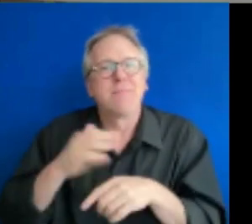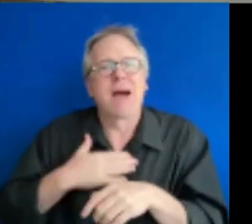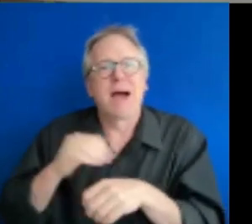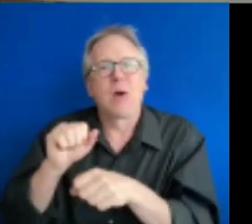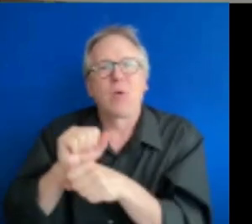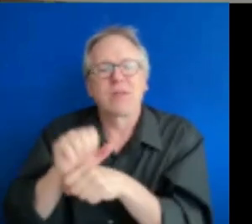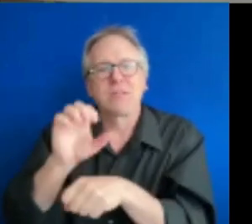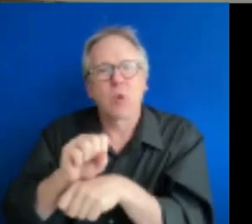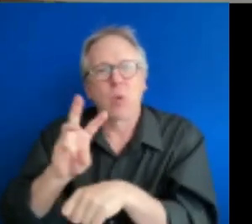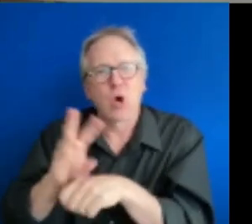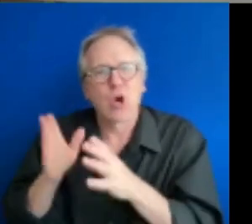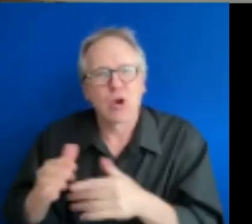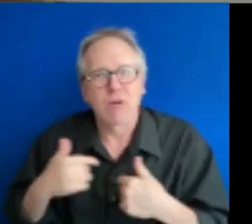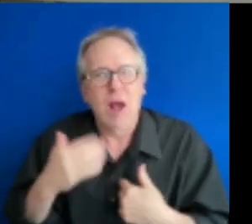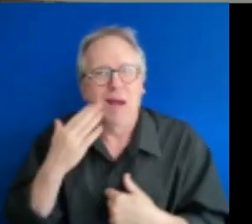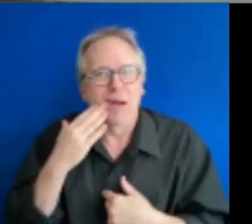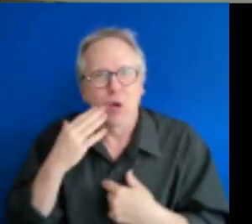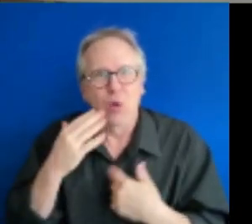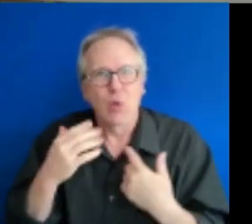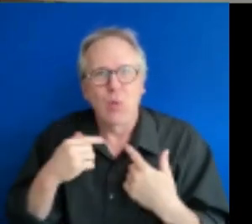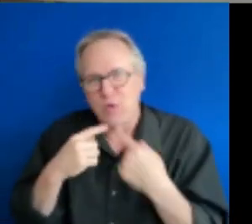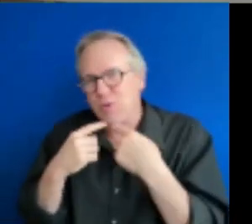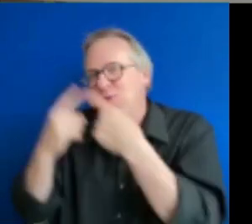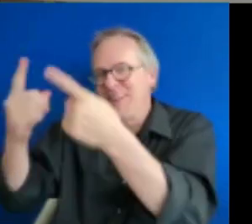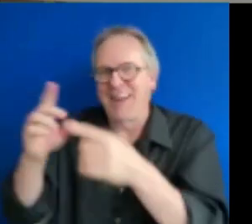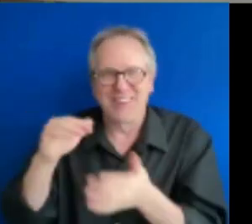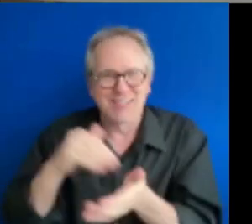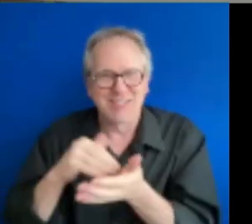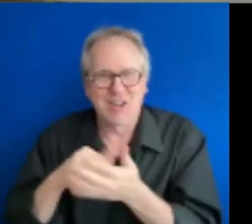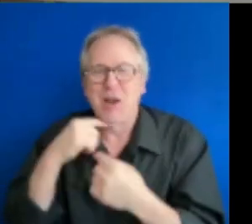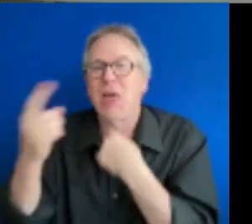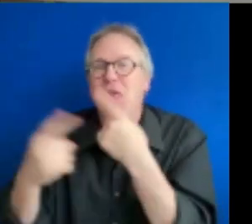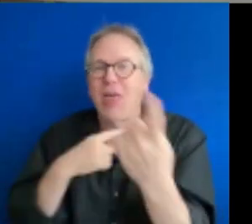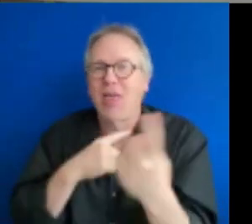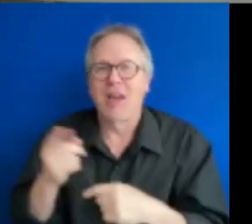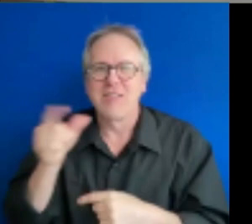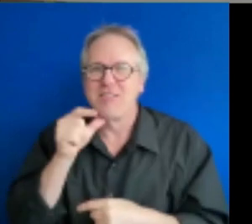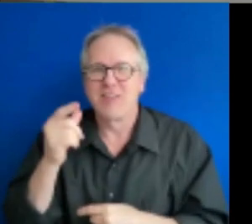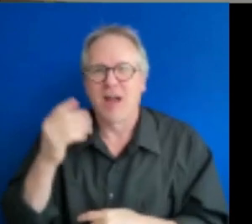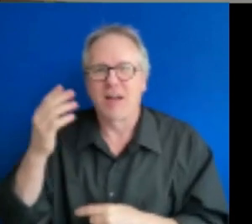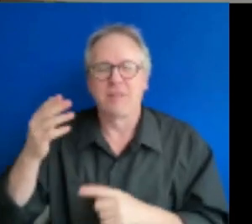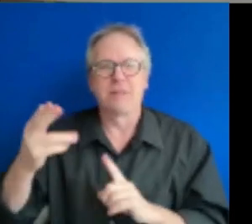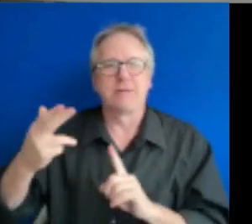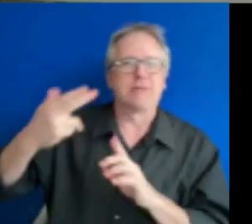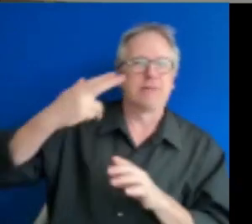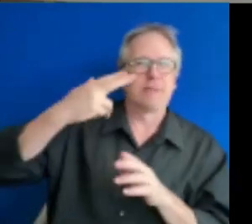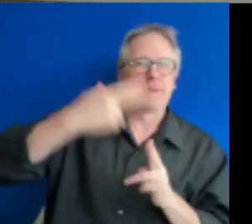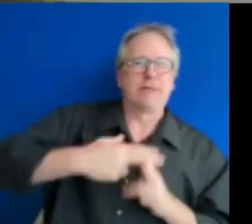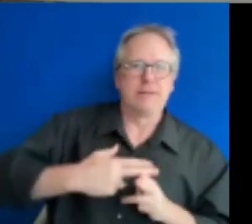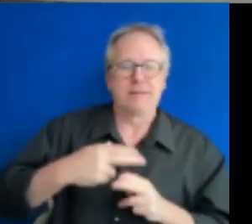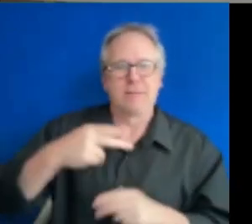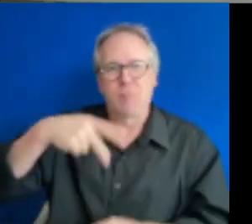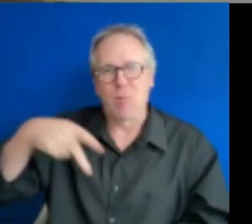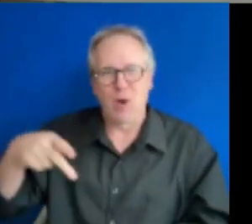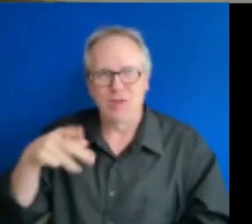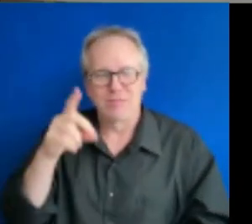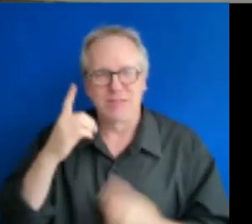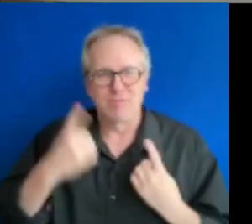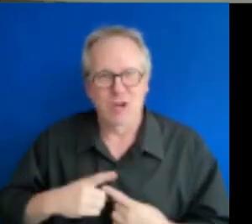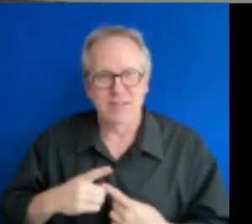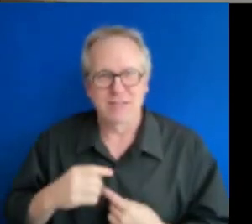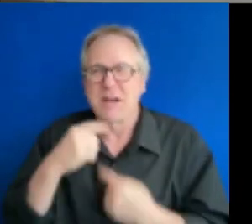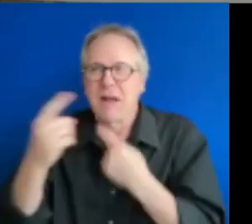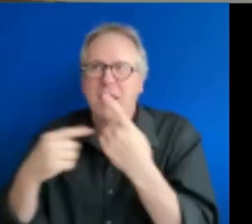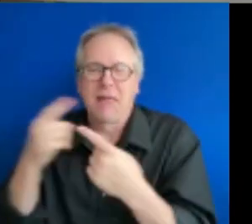and so I knew exactly what to tell the doctor to avoid being flagged as someone who had postpartum depression, because I